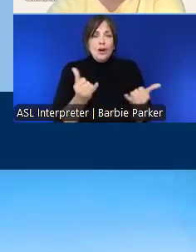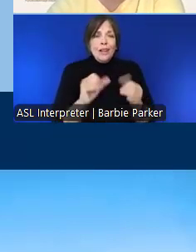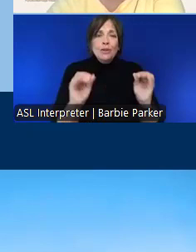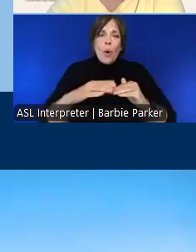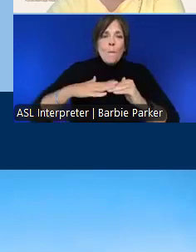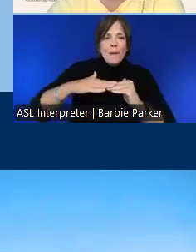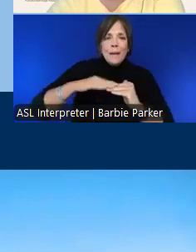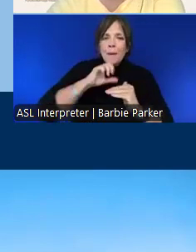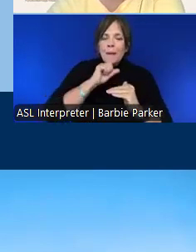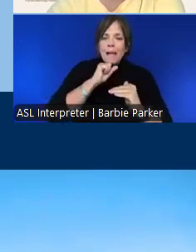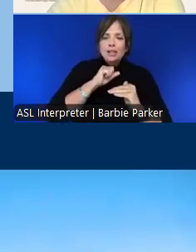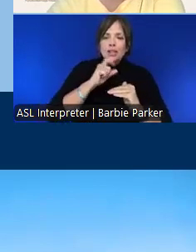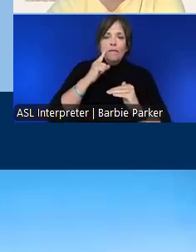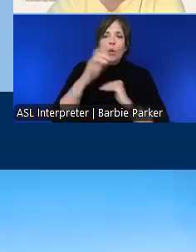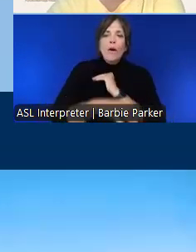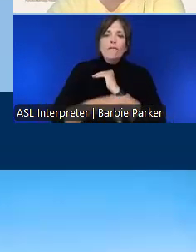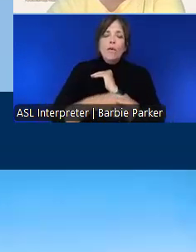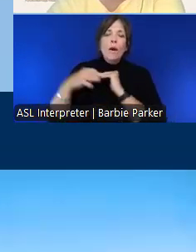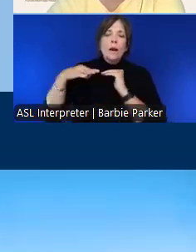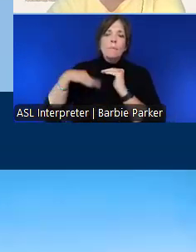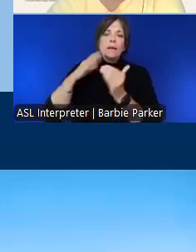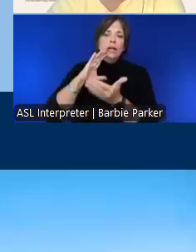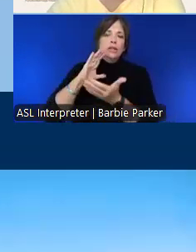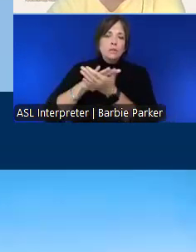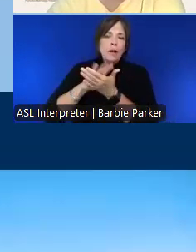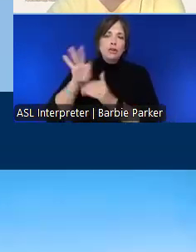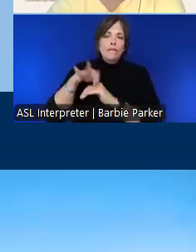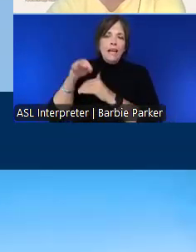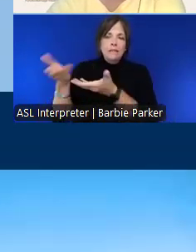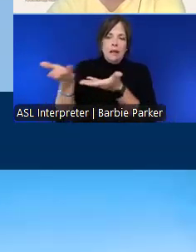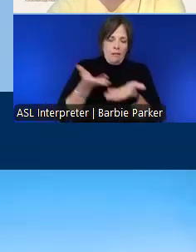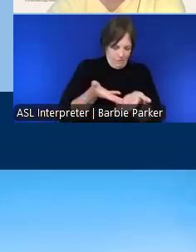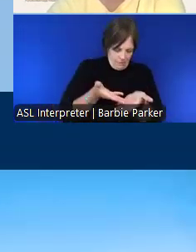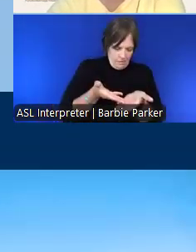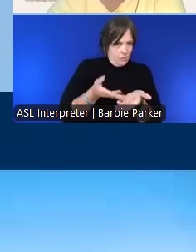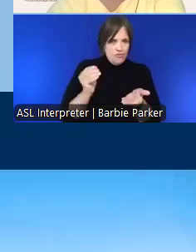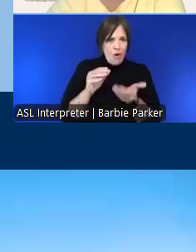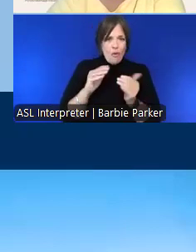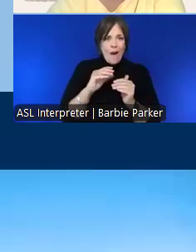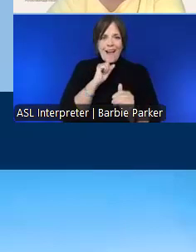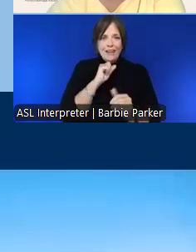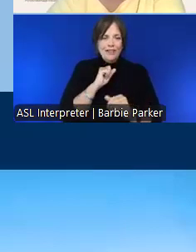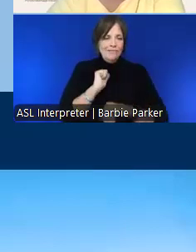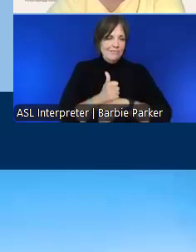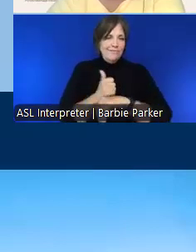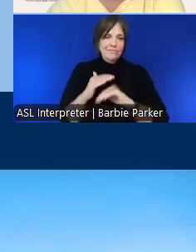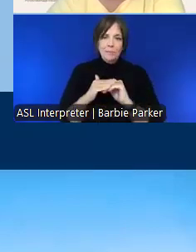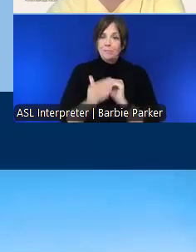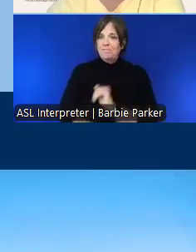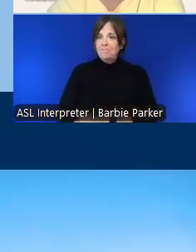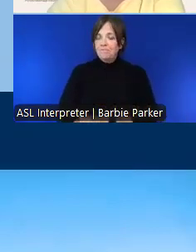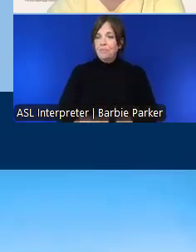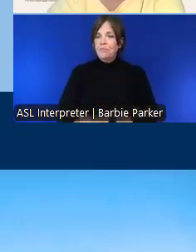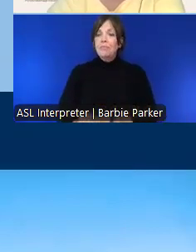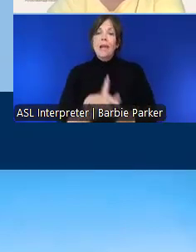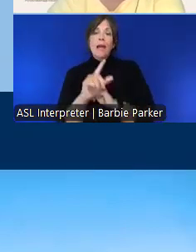law for a foreign beneficiary spouse or fiance. And in the year 2019,